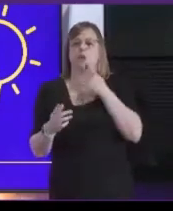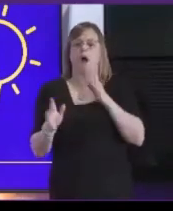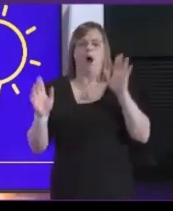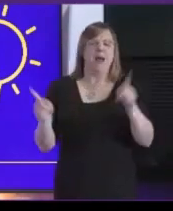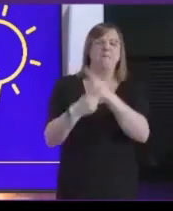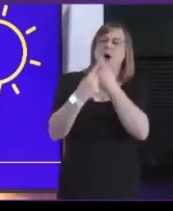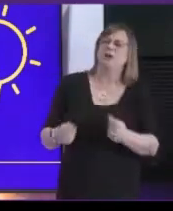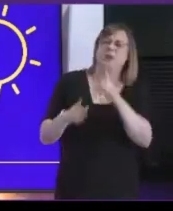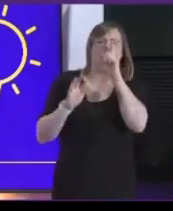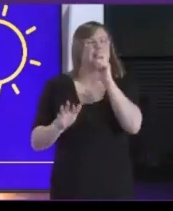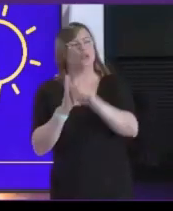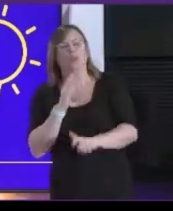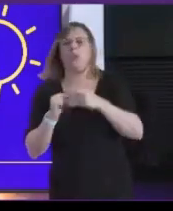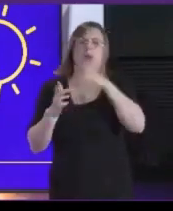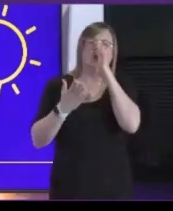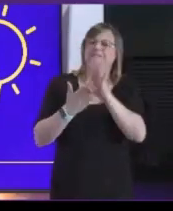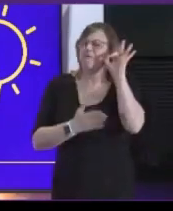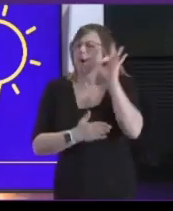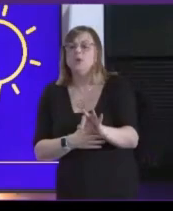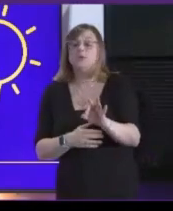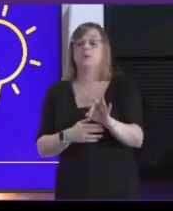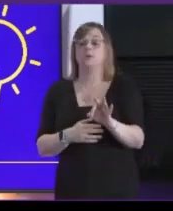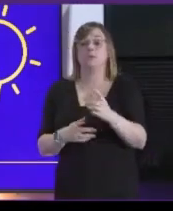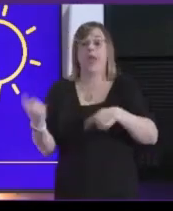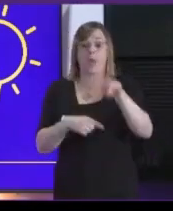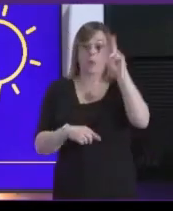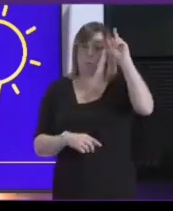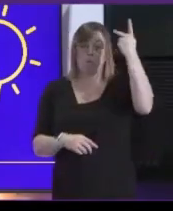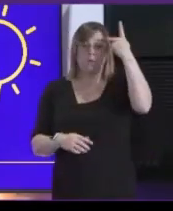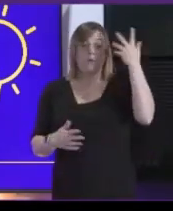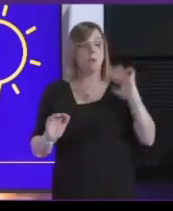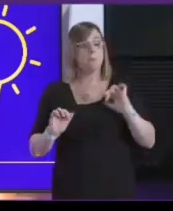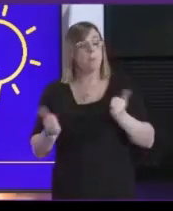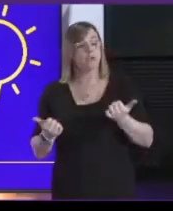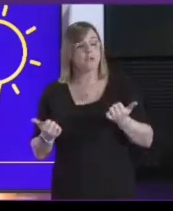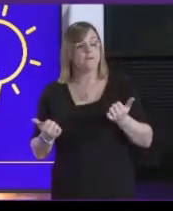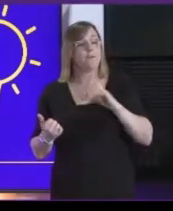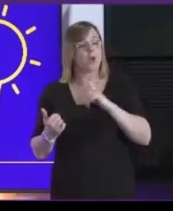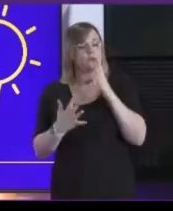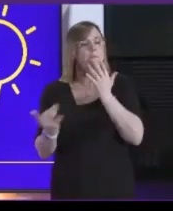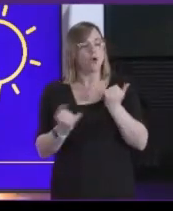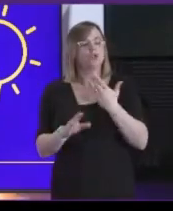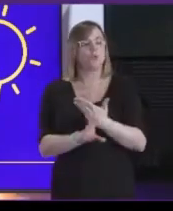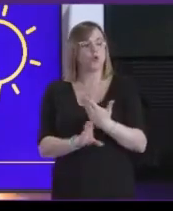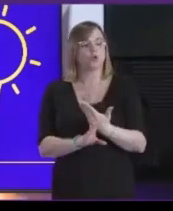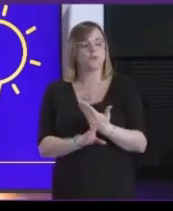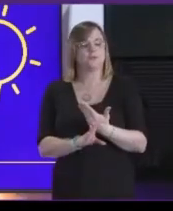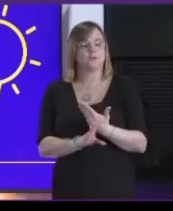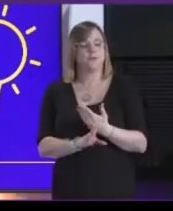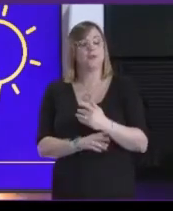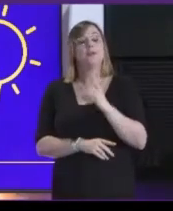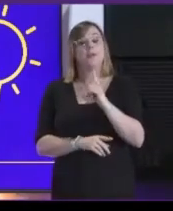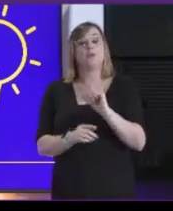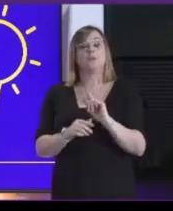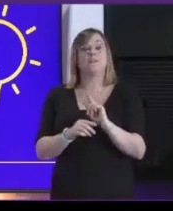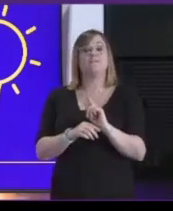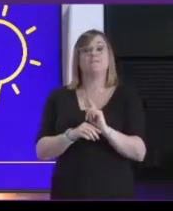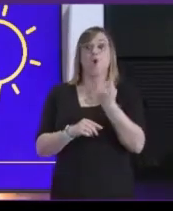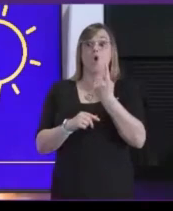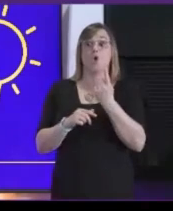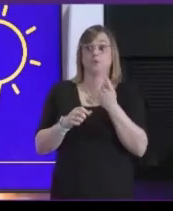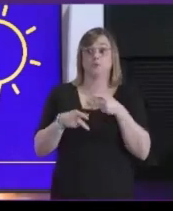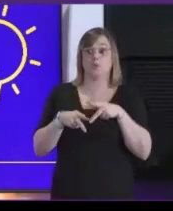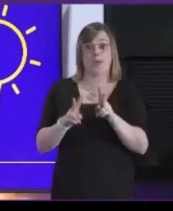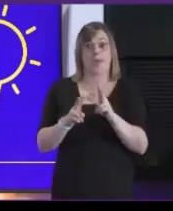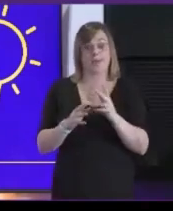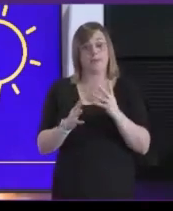we don't have the money, now they're all positive. Because the monitoring actually works. That was the first round of monitoring in Europe, was the